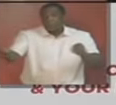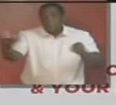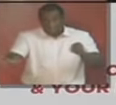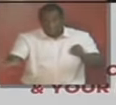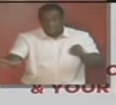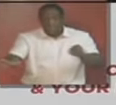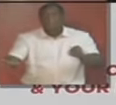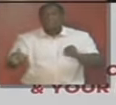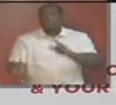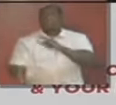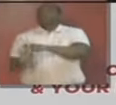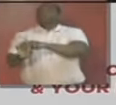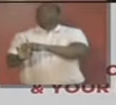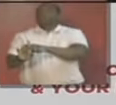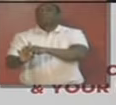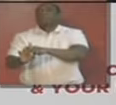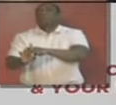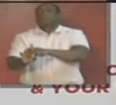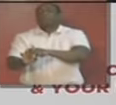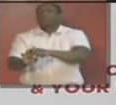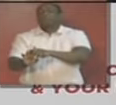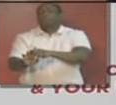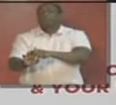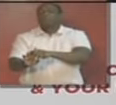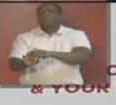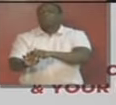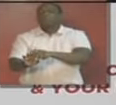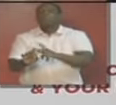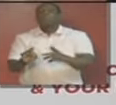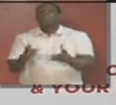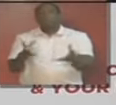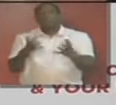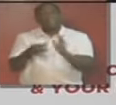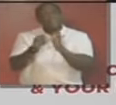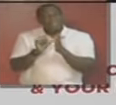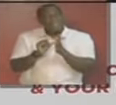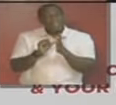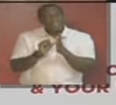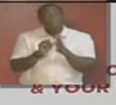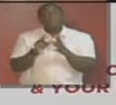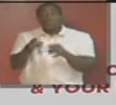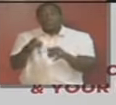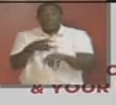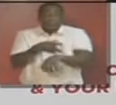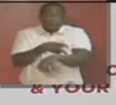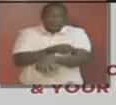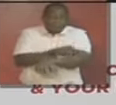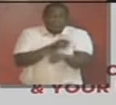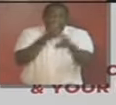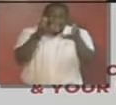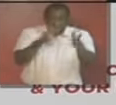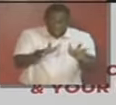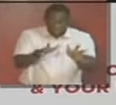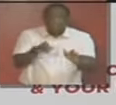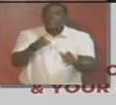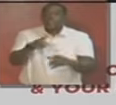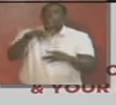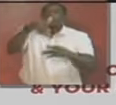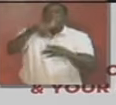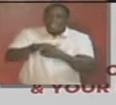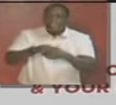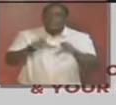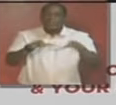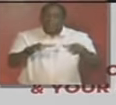flag. And one of the things we need to point out is that once you're vaccinated, then you are in a group that is followed up